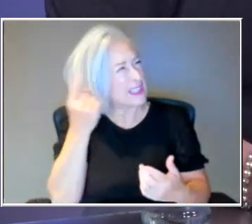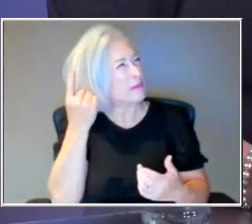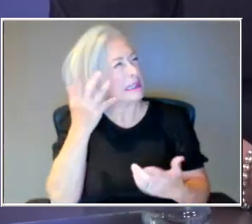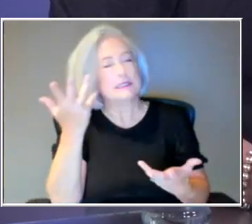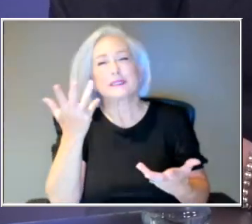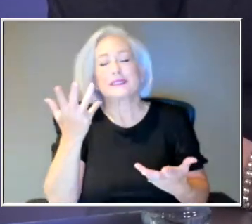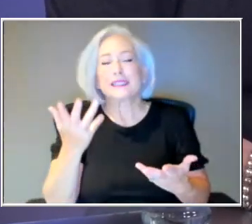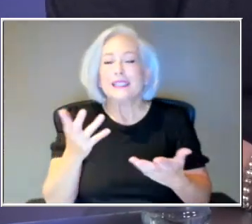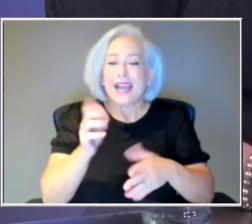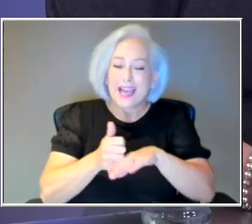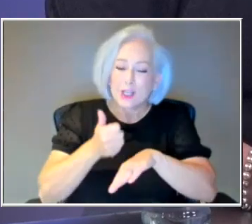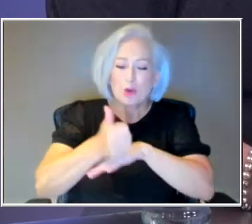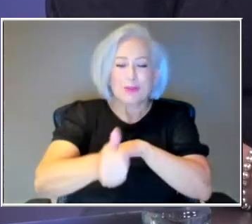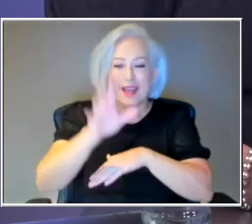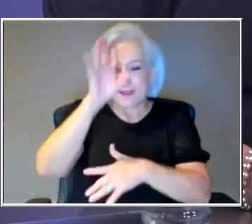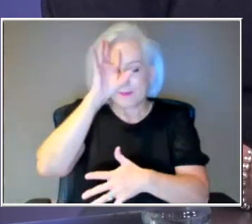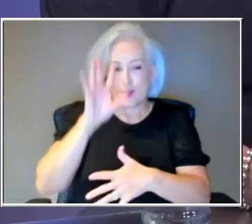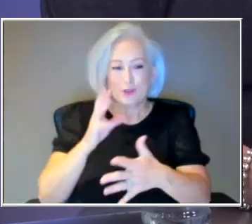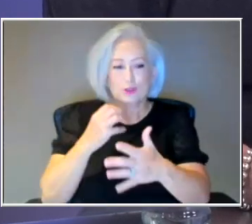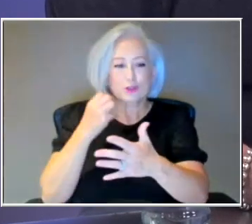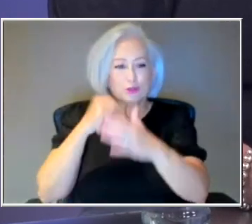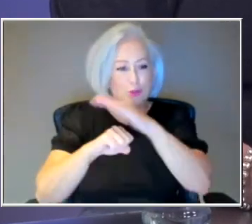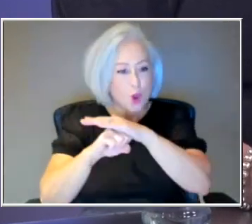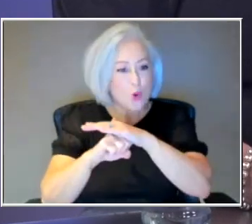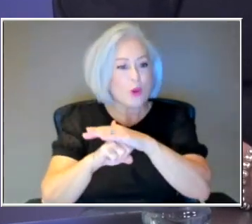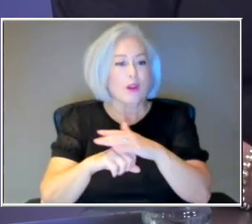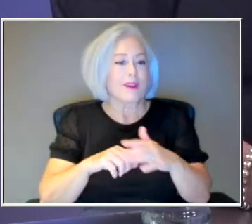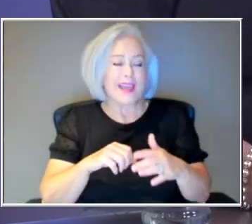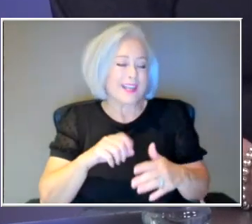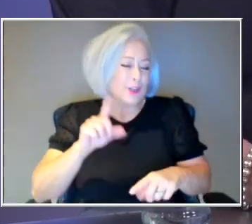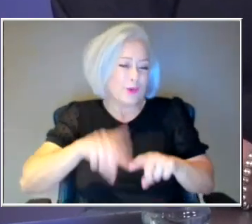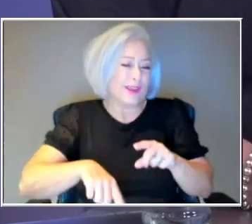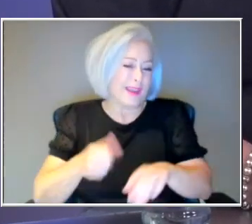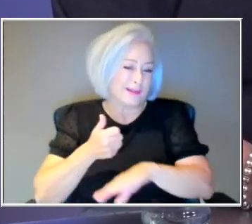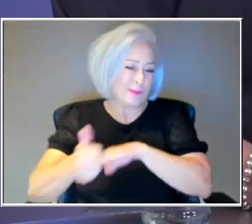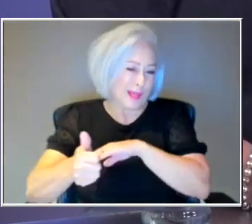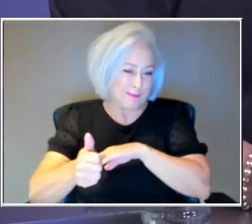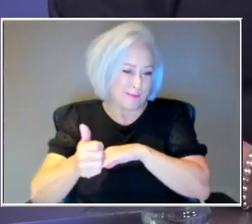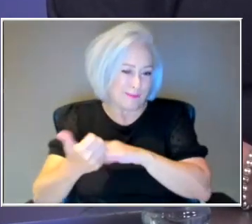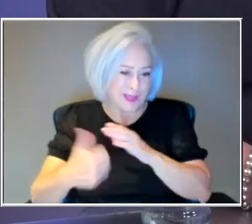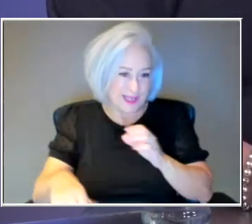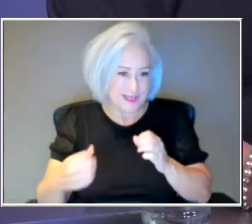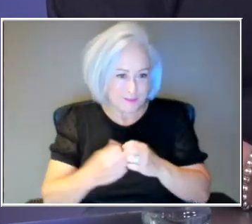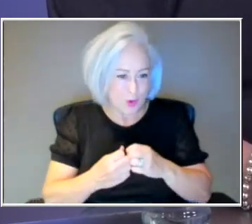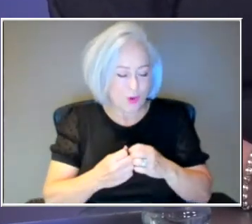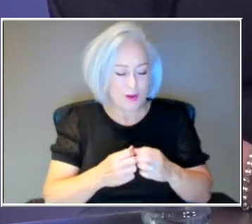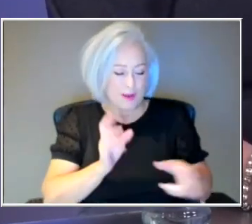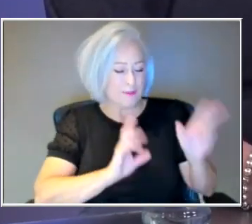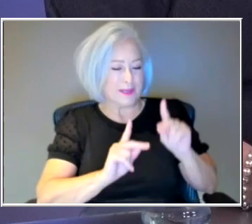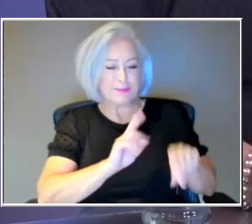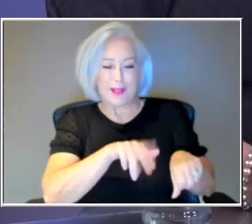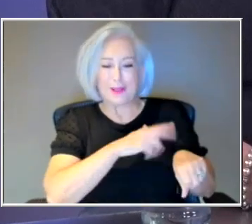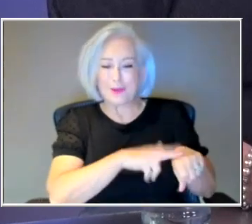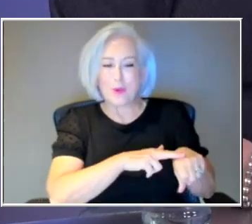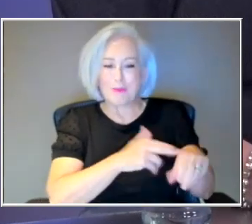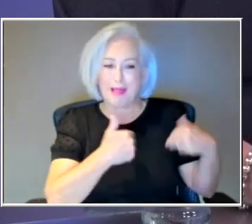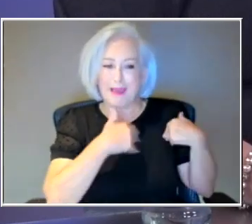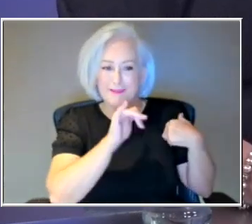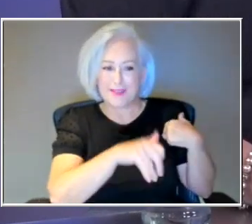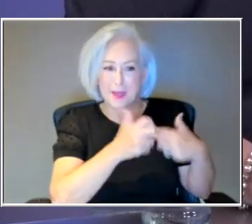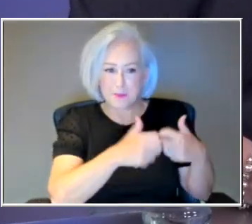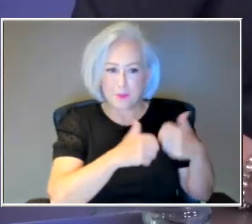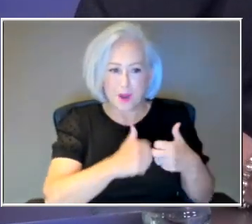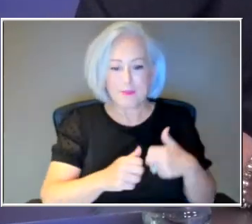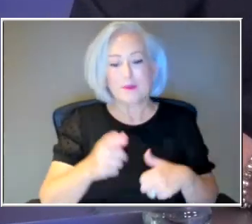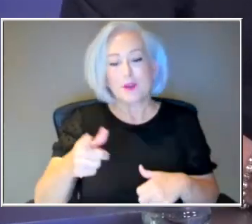to, and rightfully so. And so then doing that fine tuning so that you don't feel like you have those issues and you're feeling like you're getting back